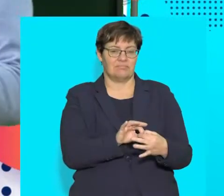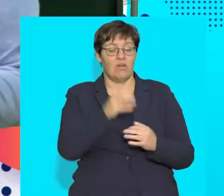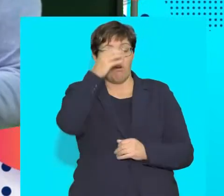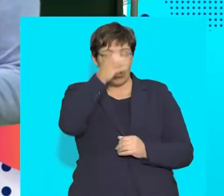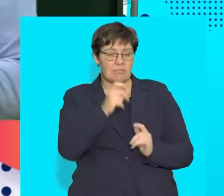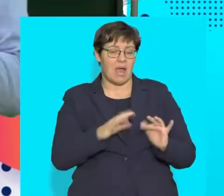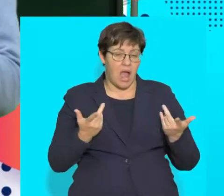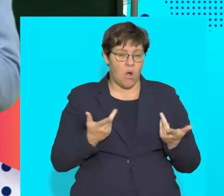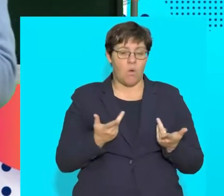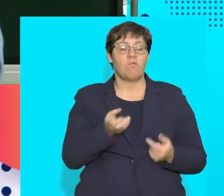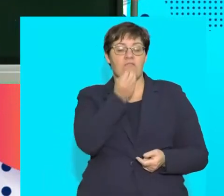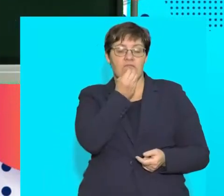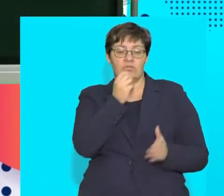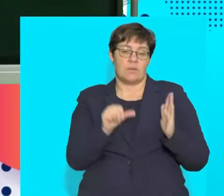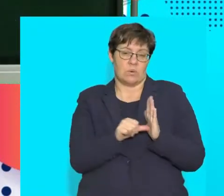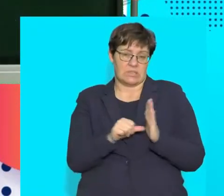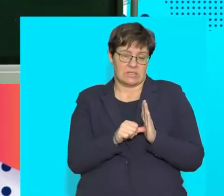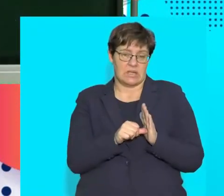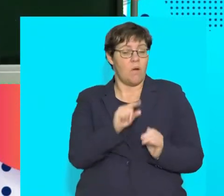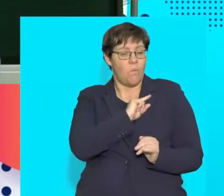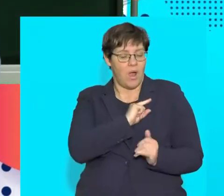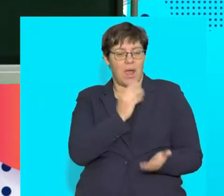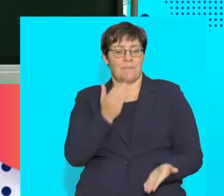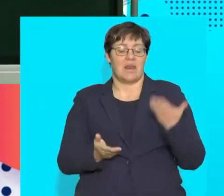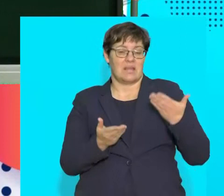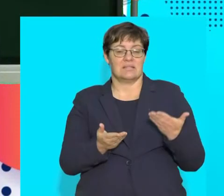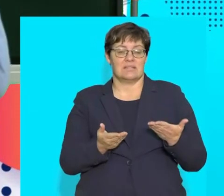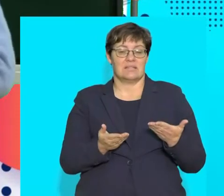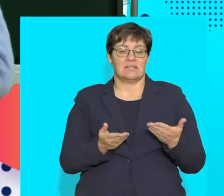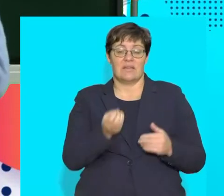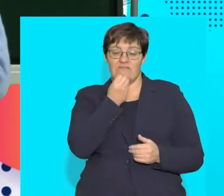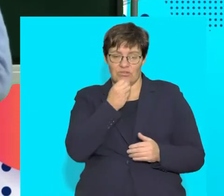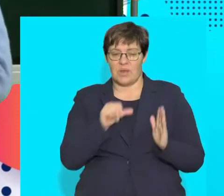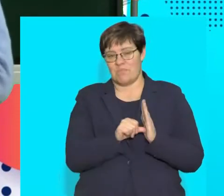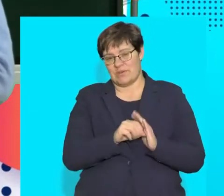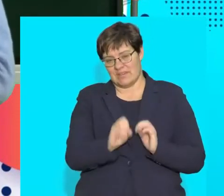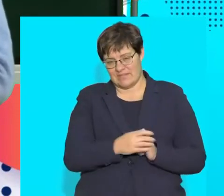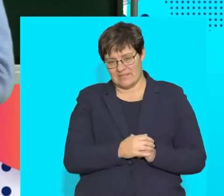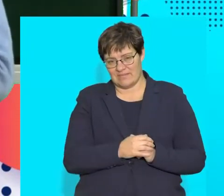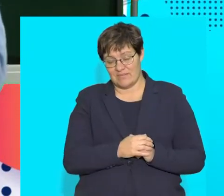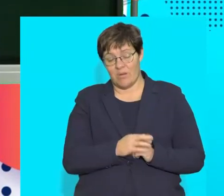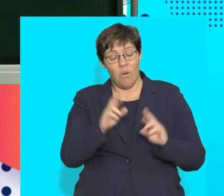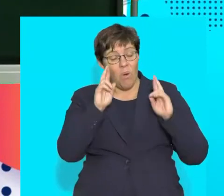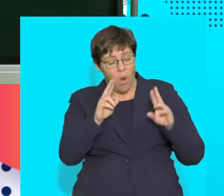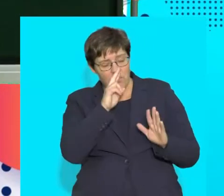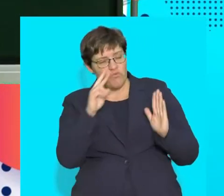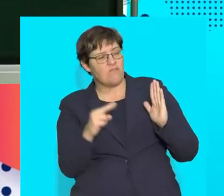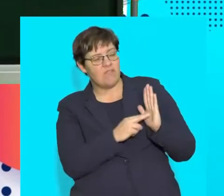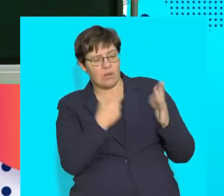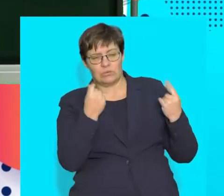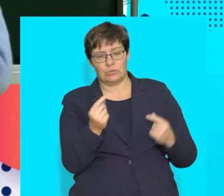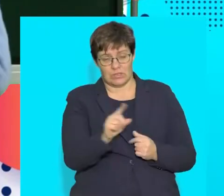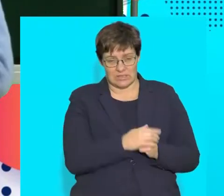relate to the concept of how nutrition is important and having a balanced diet is important. From me, that I hope you guys can go away,